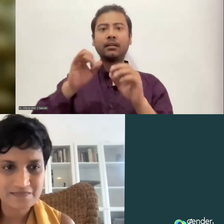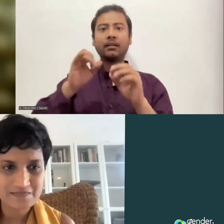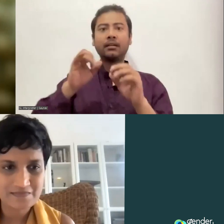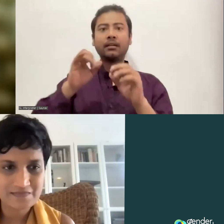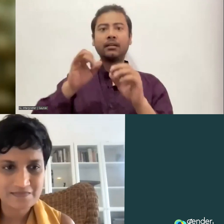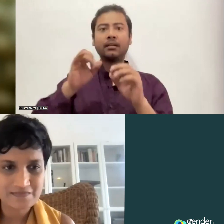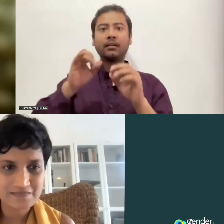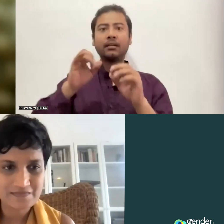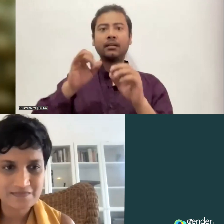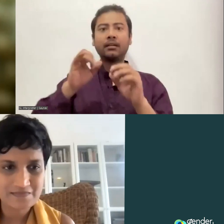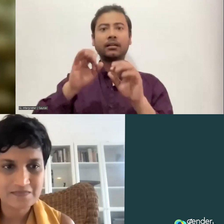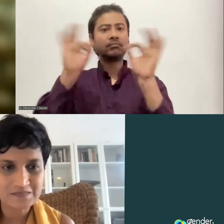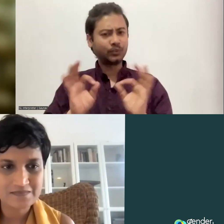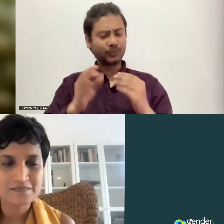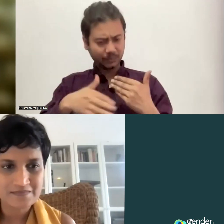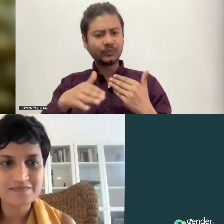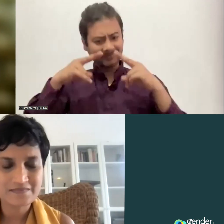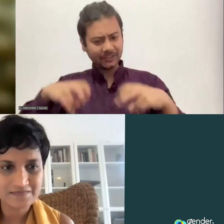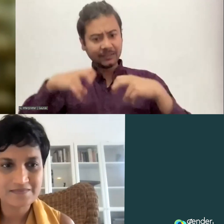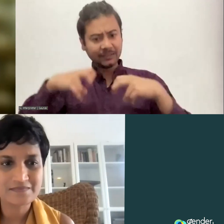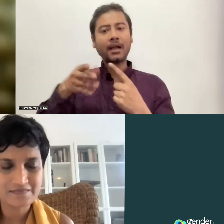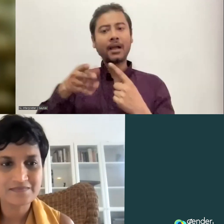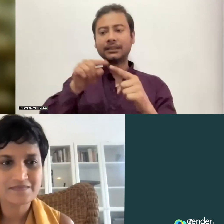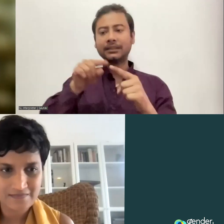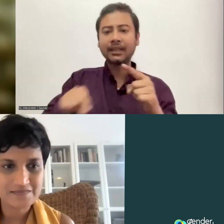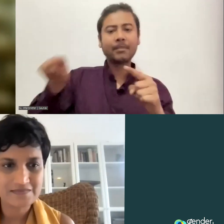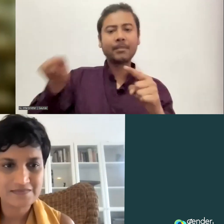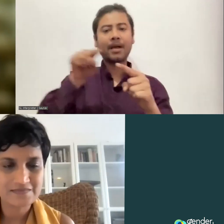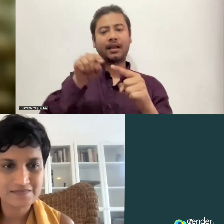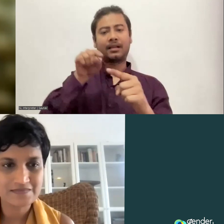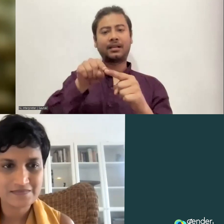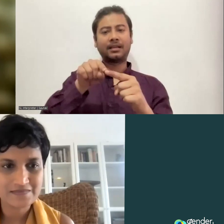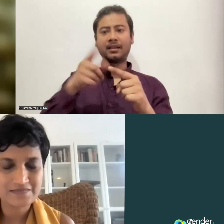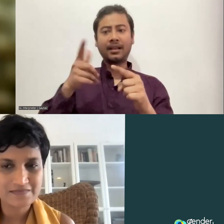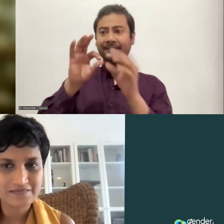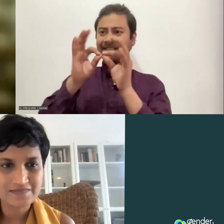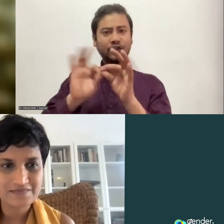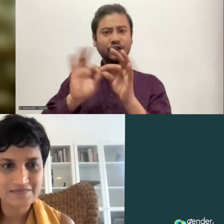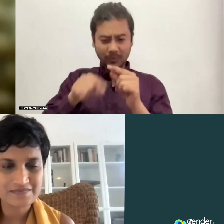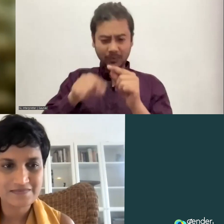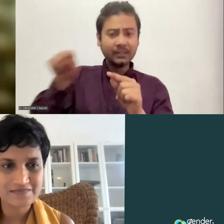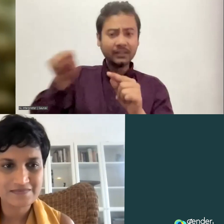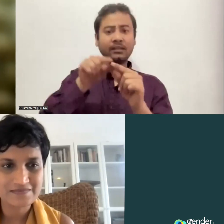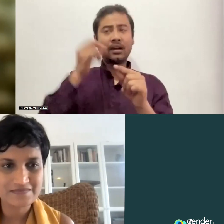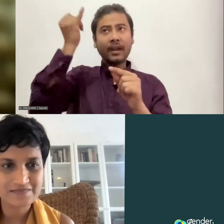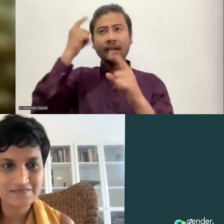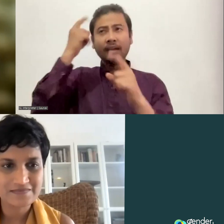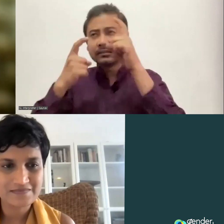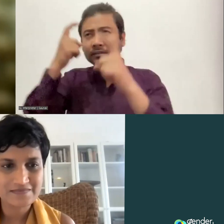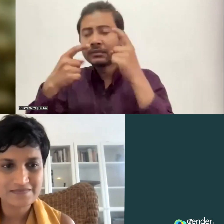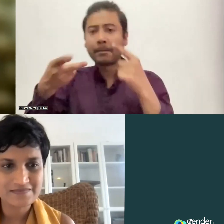with our theme of circling back, because we're always reflecting, reiterating. That's really the idea of Circle Back.